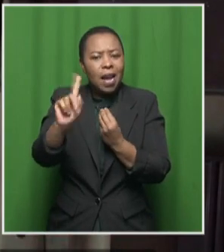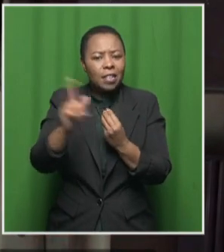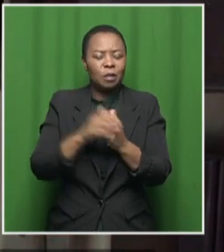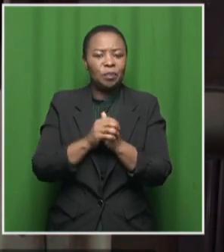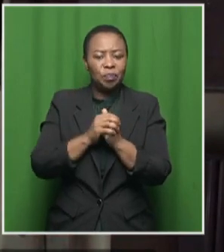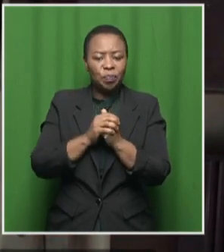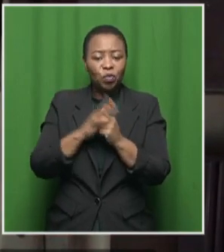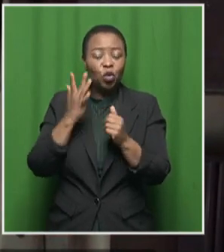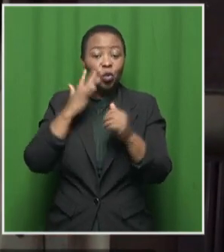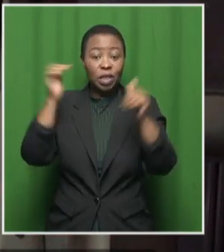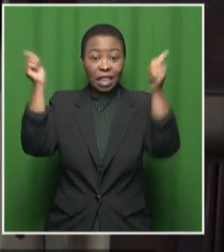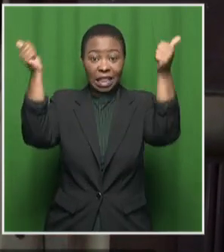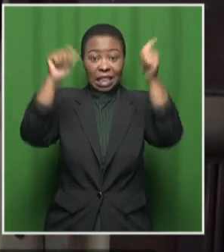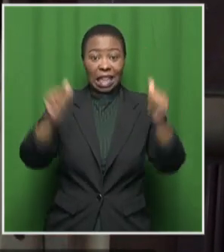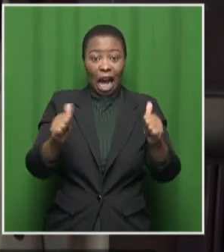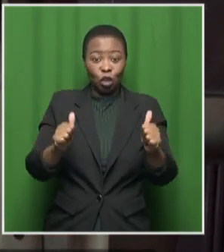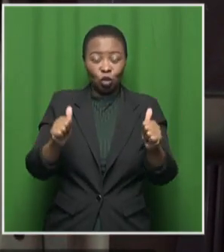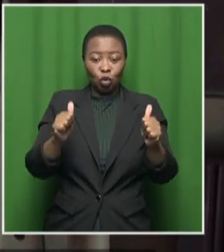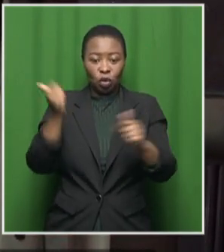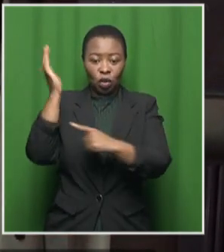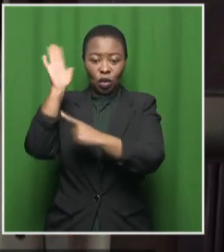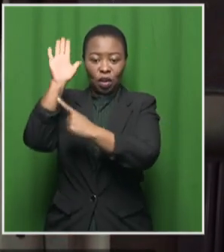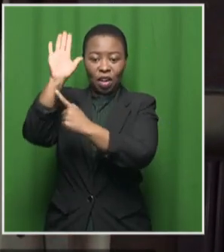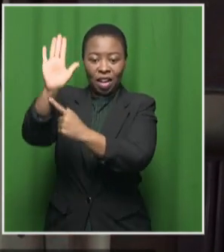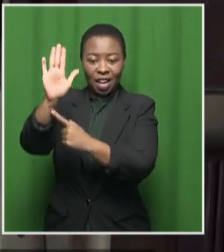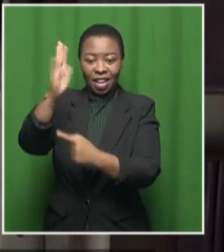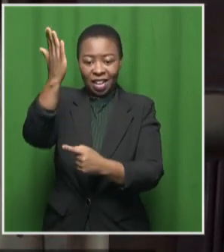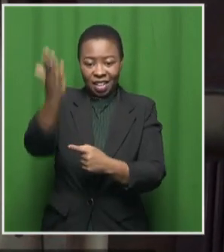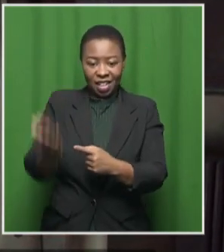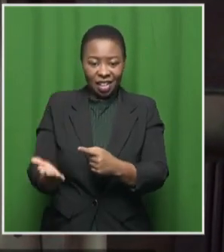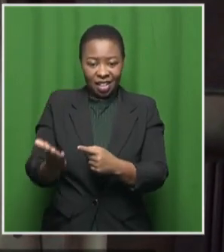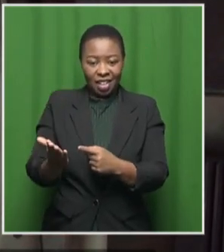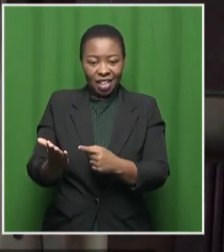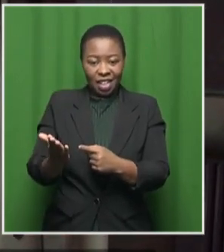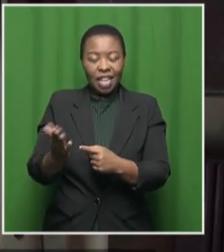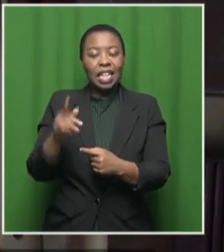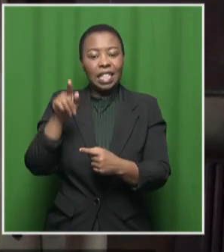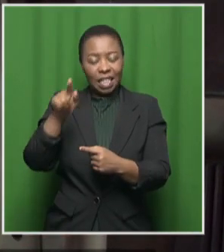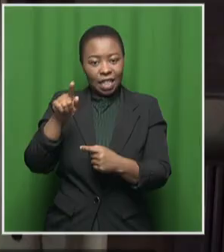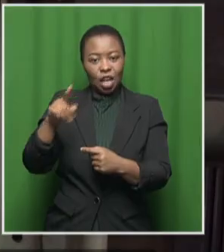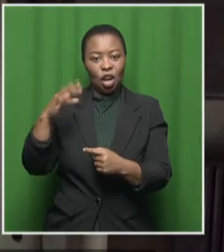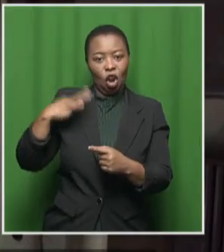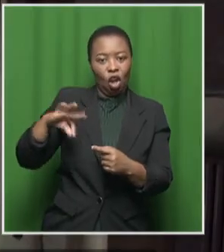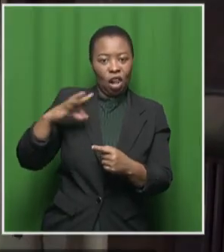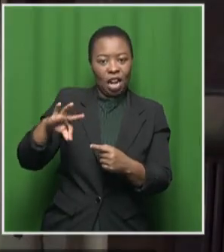was unveiled, we're in Jim Crow, right? And this promise of liberty was